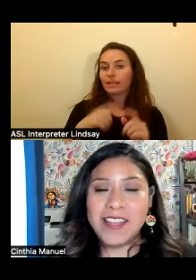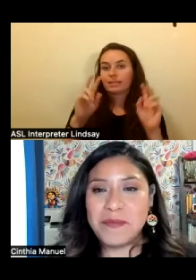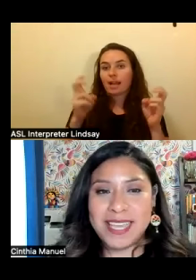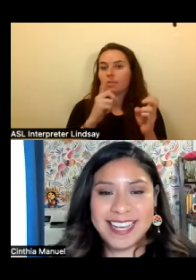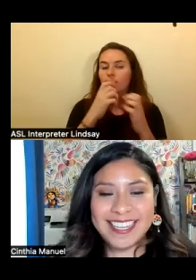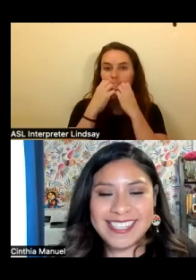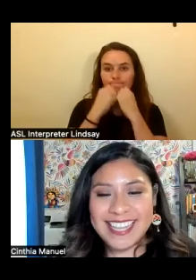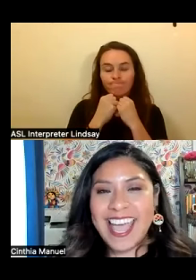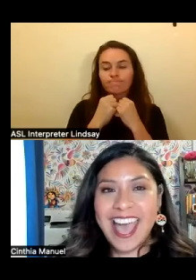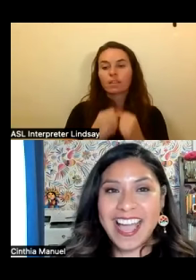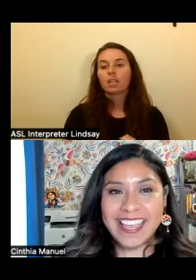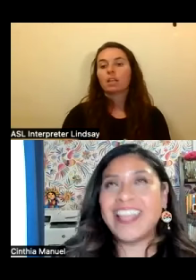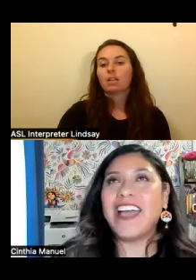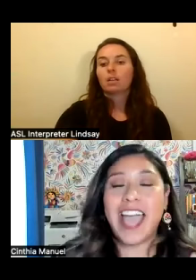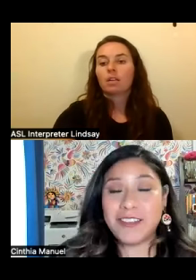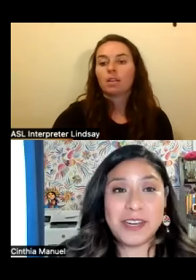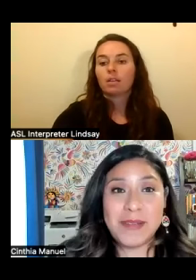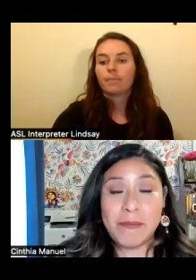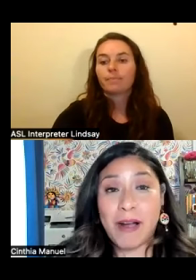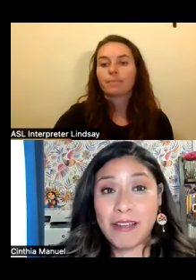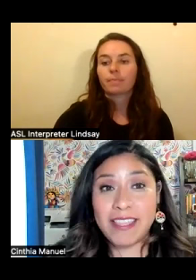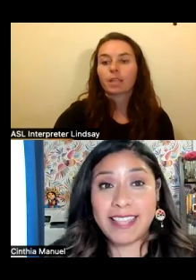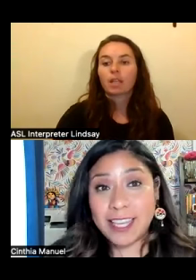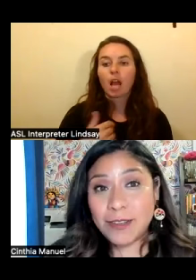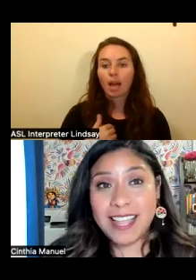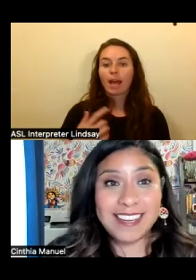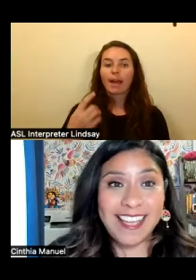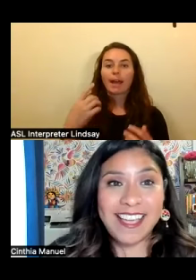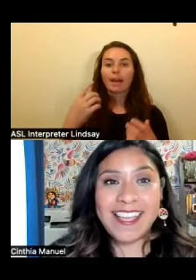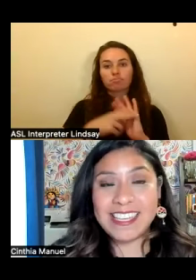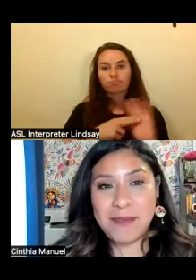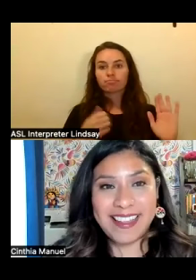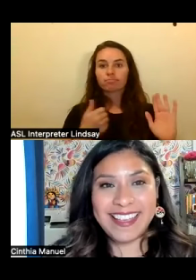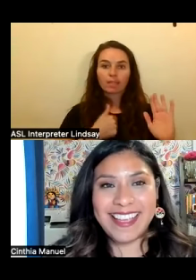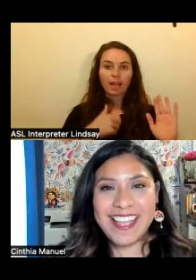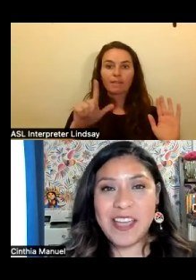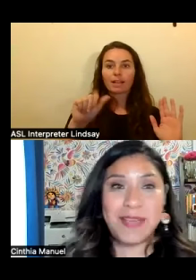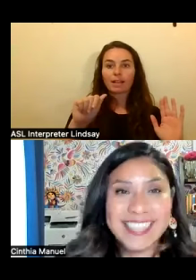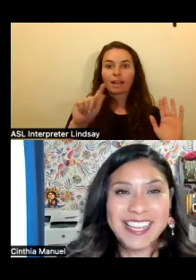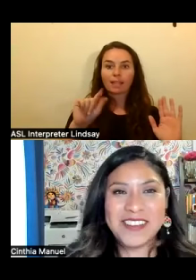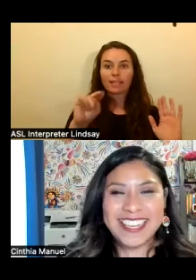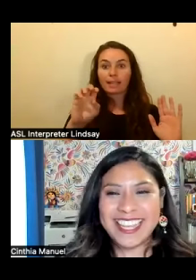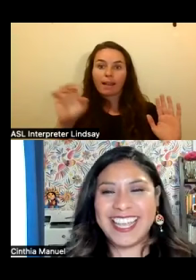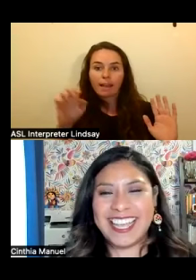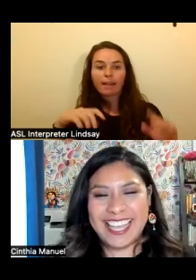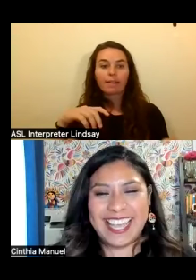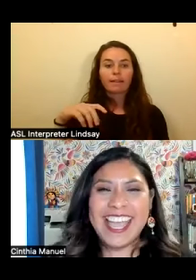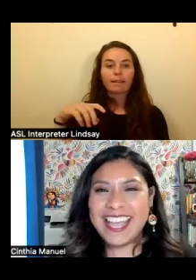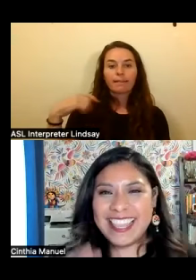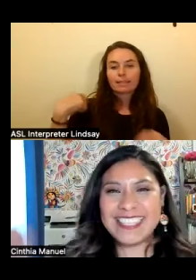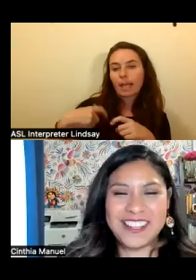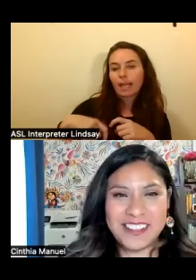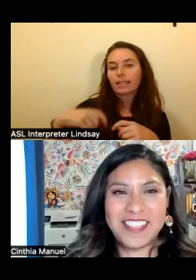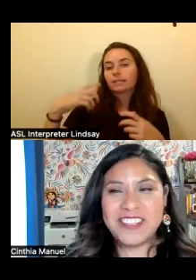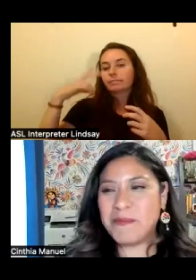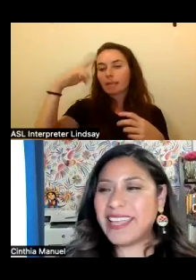heart because I consider myself part of the Latino, Latine, Hispanic, Mexican community.